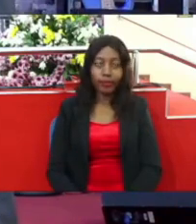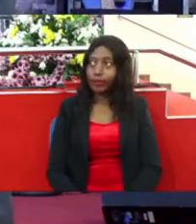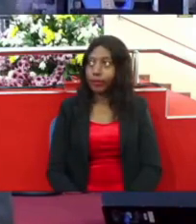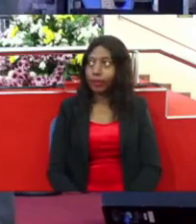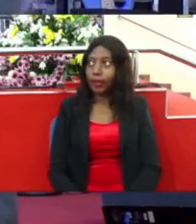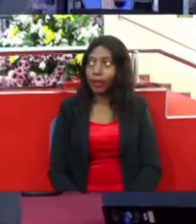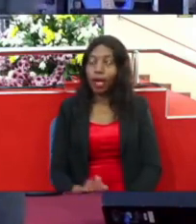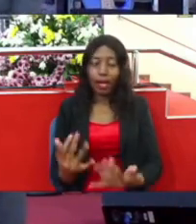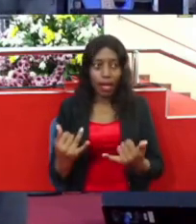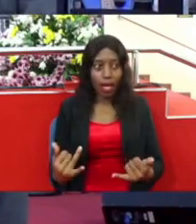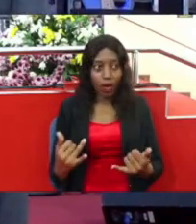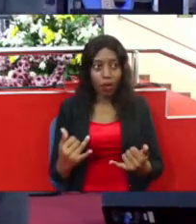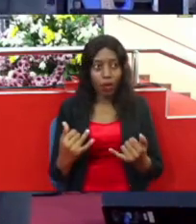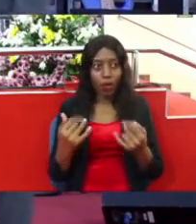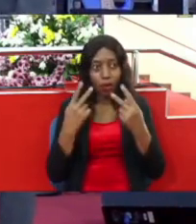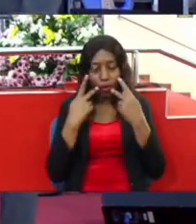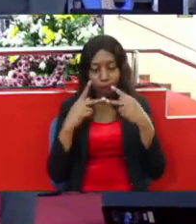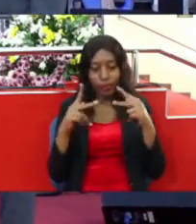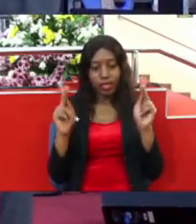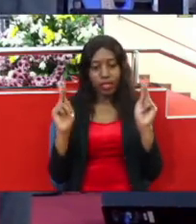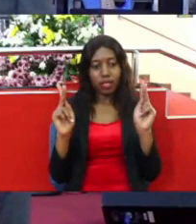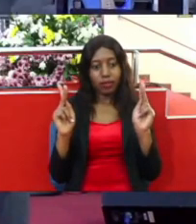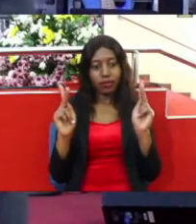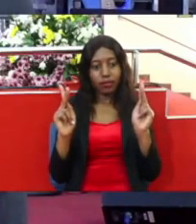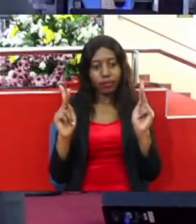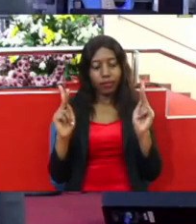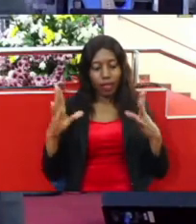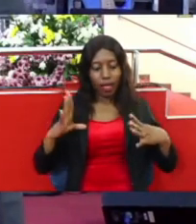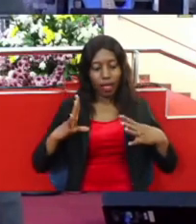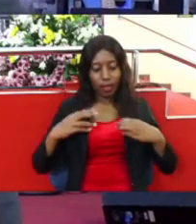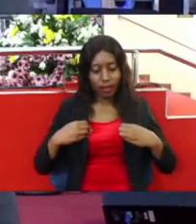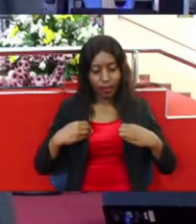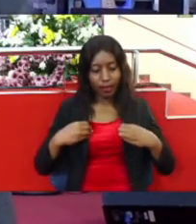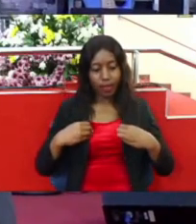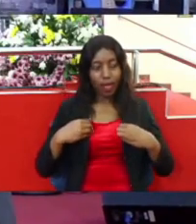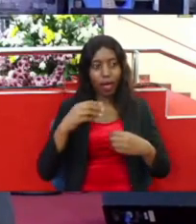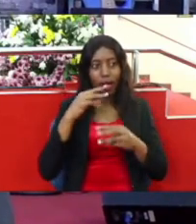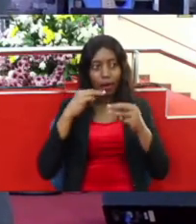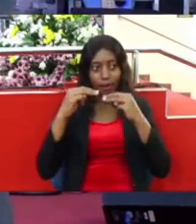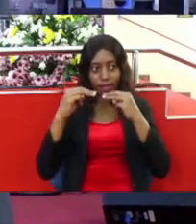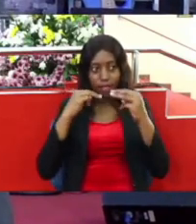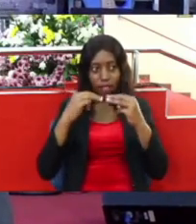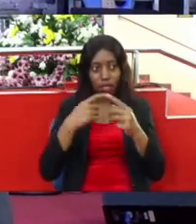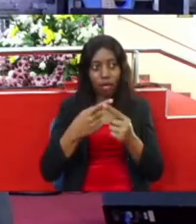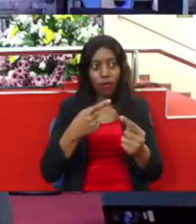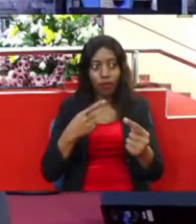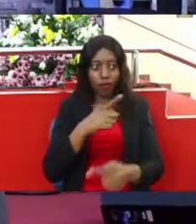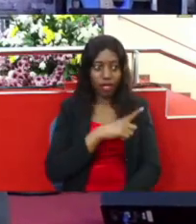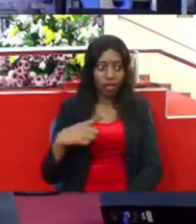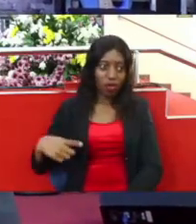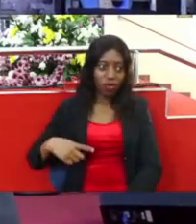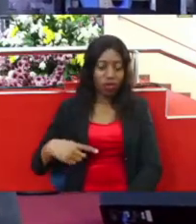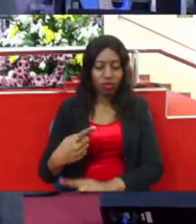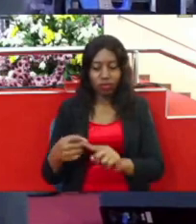peace, lakini tunaona hii amani, receiving a message from the Lord, akipokea ujumbe toka kwa Bwana, and he decides not to go where the Lord has